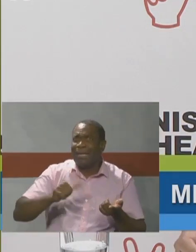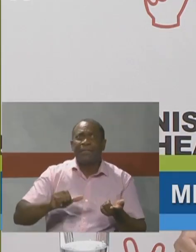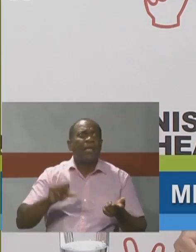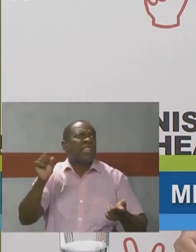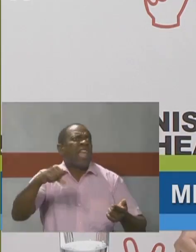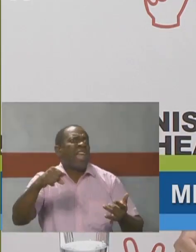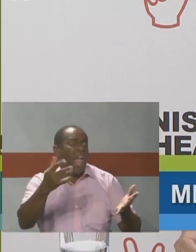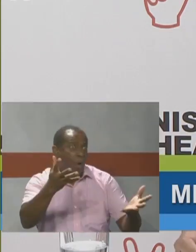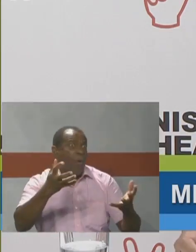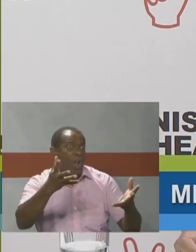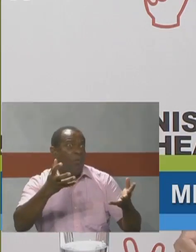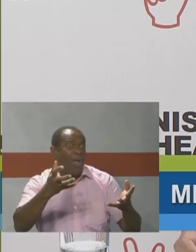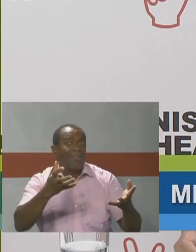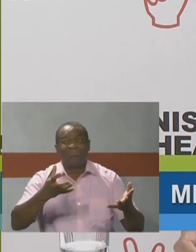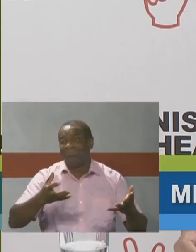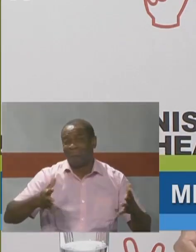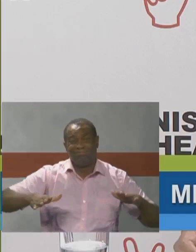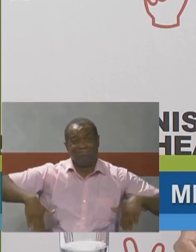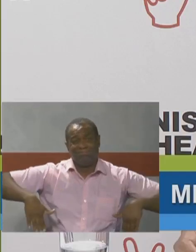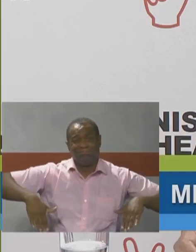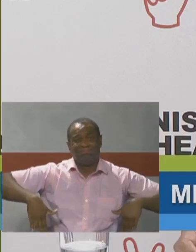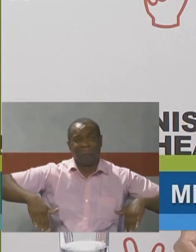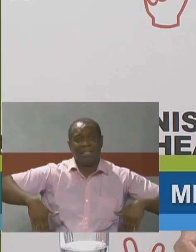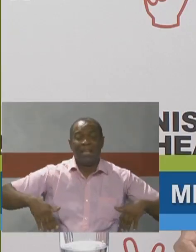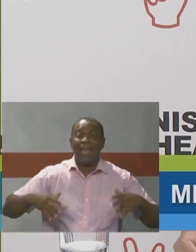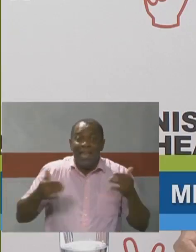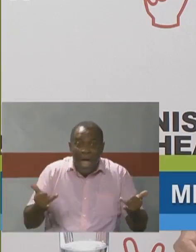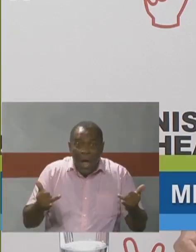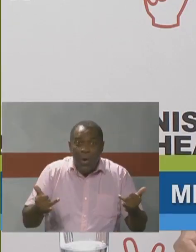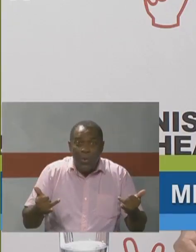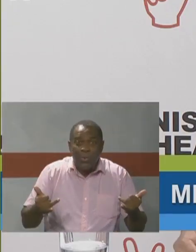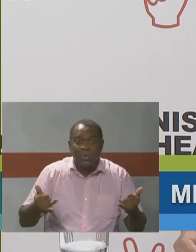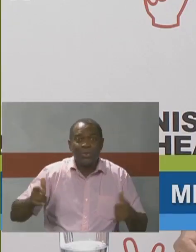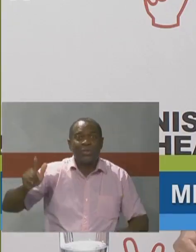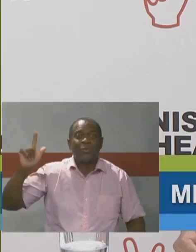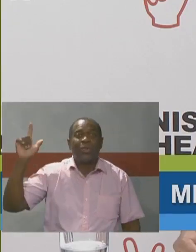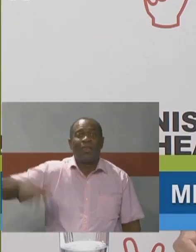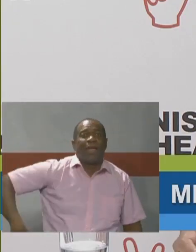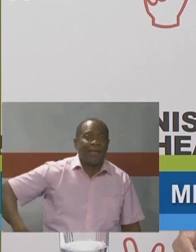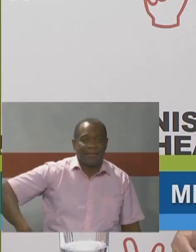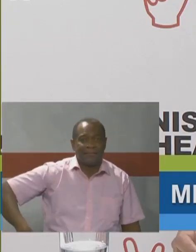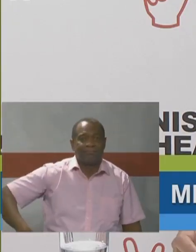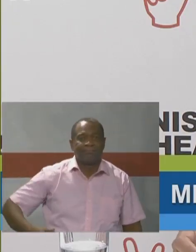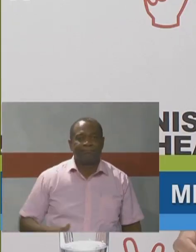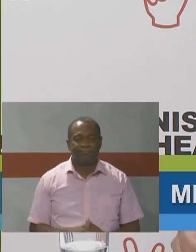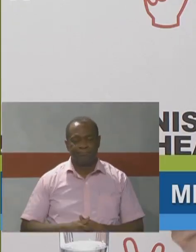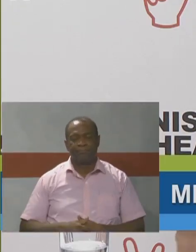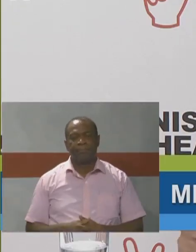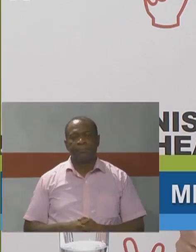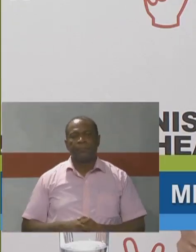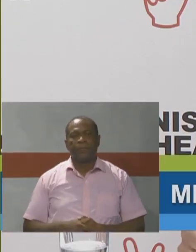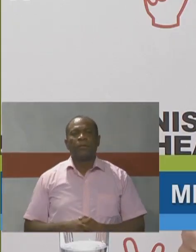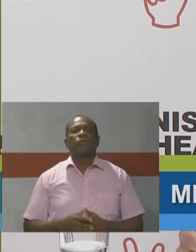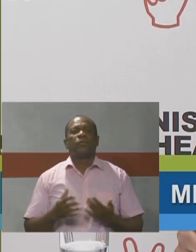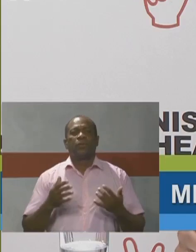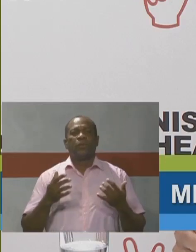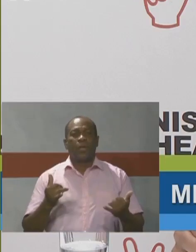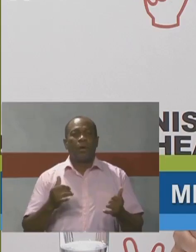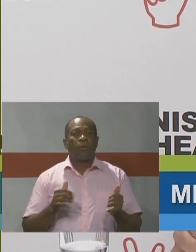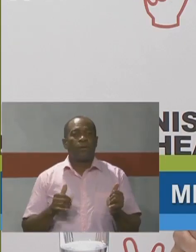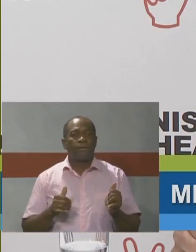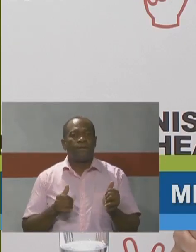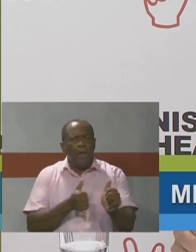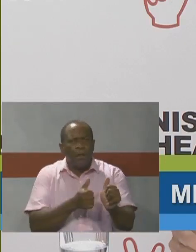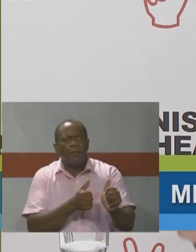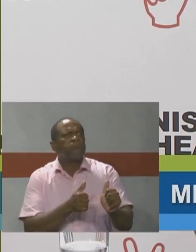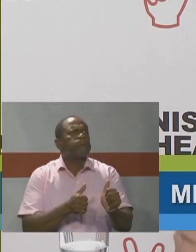to donate them to anyone, and we are constantly following up for the 3rd tranche. That is the letter I sent off